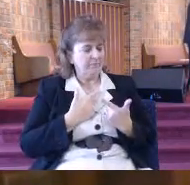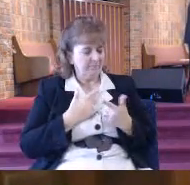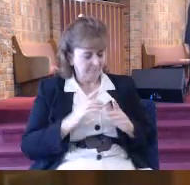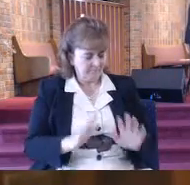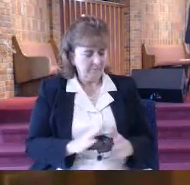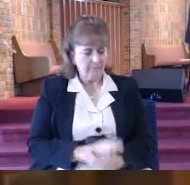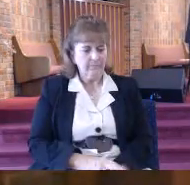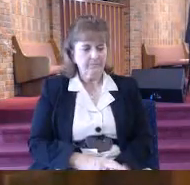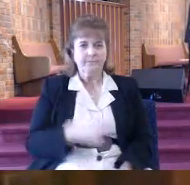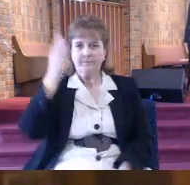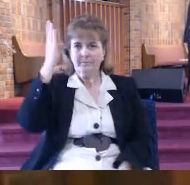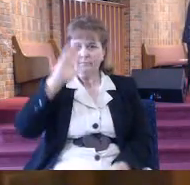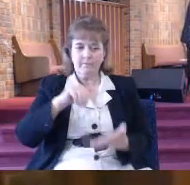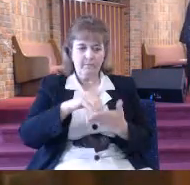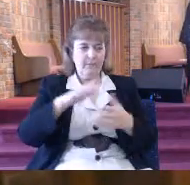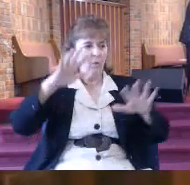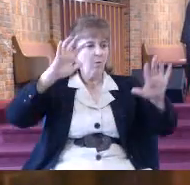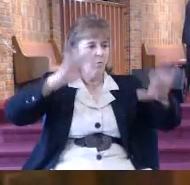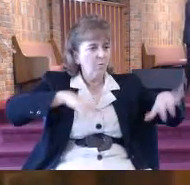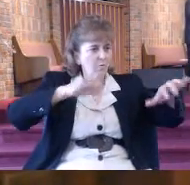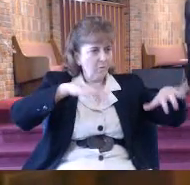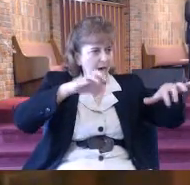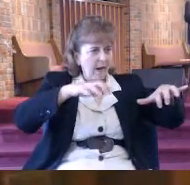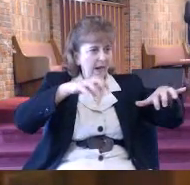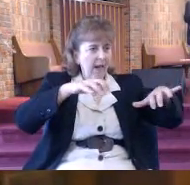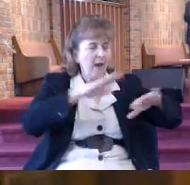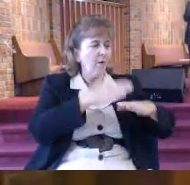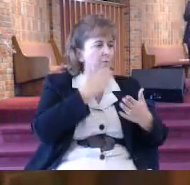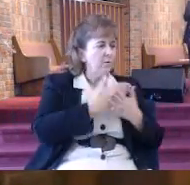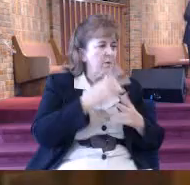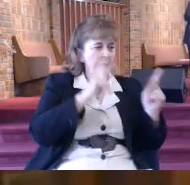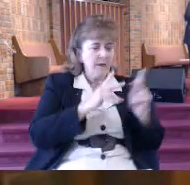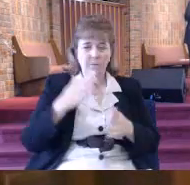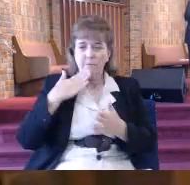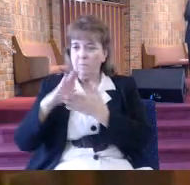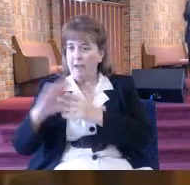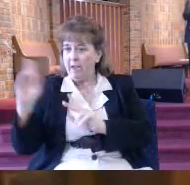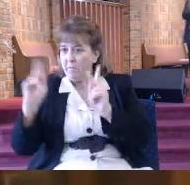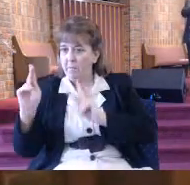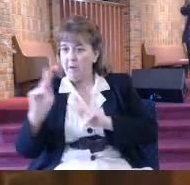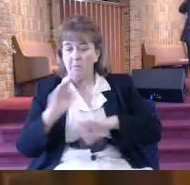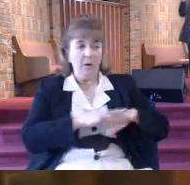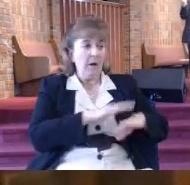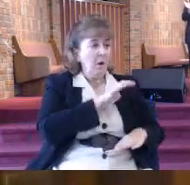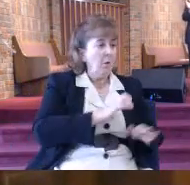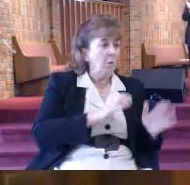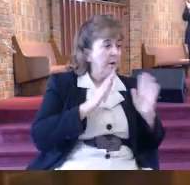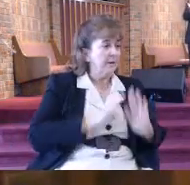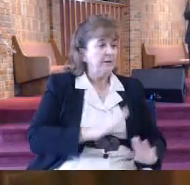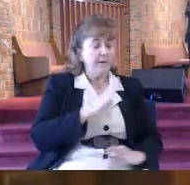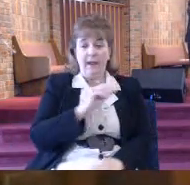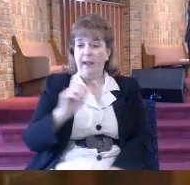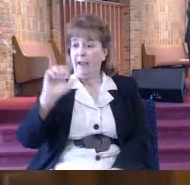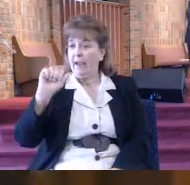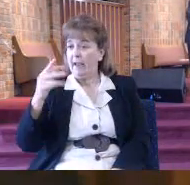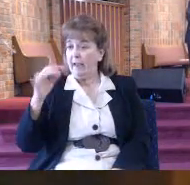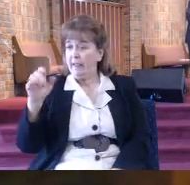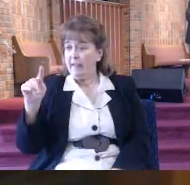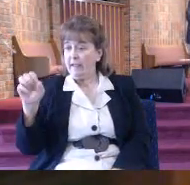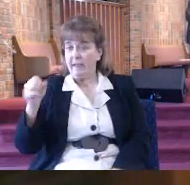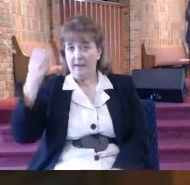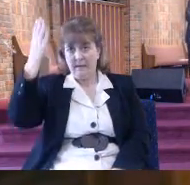God sends the rain on the just and on the unjust. God sends rain on believers and on atheists. God gives life to those who believe and those who don't